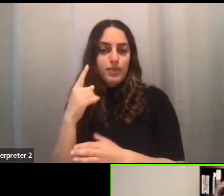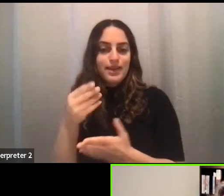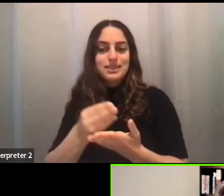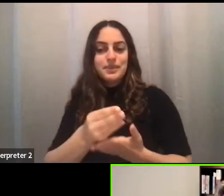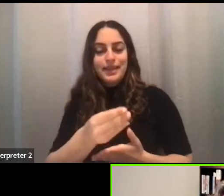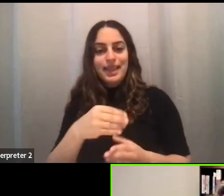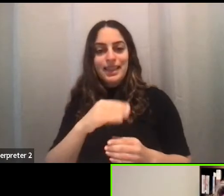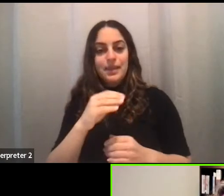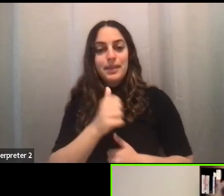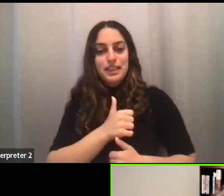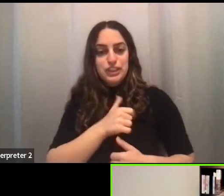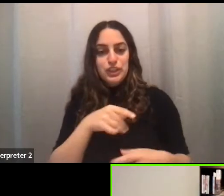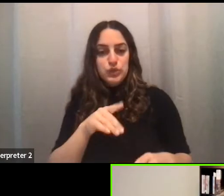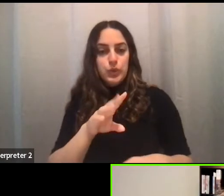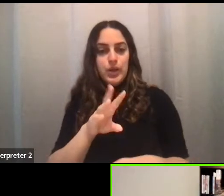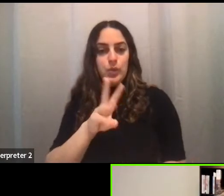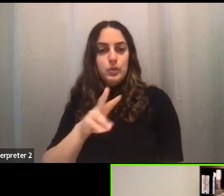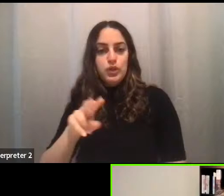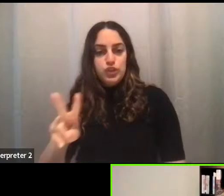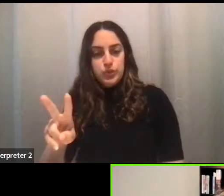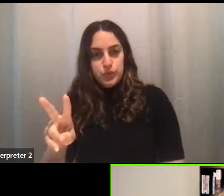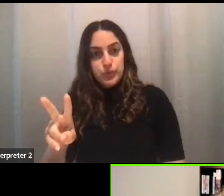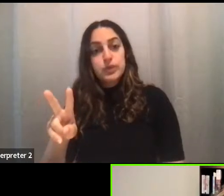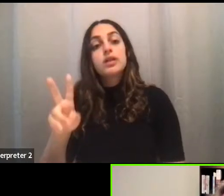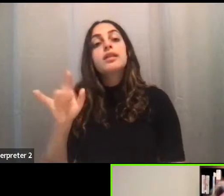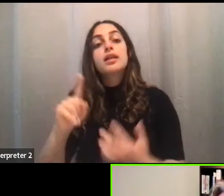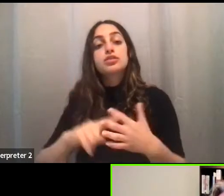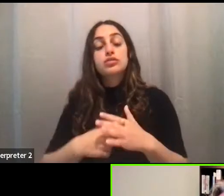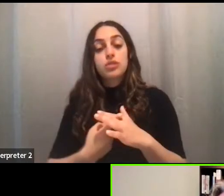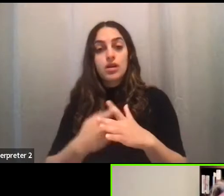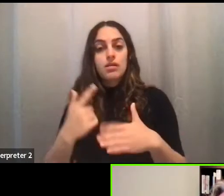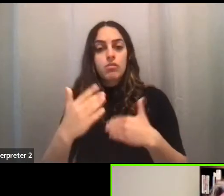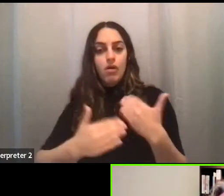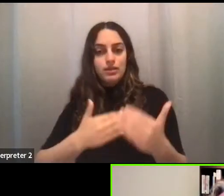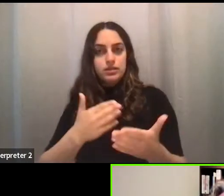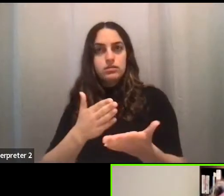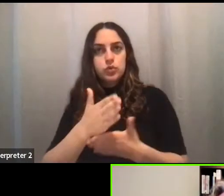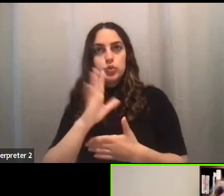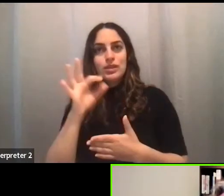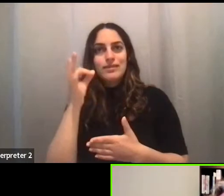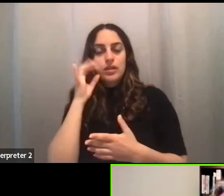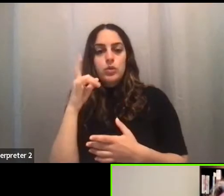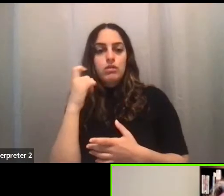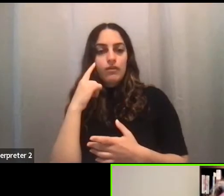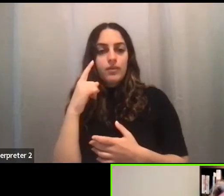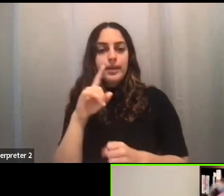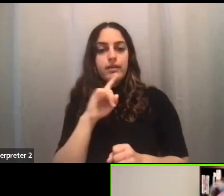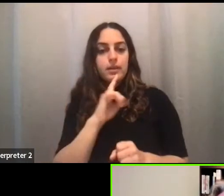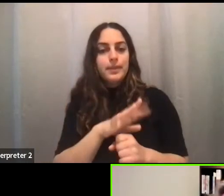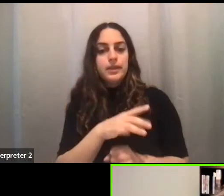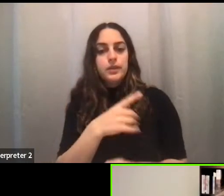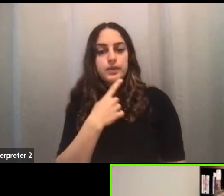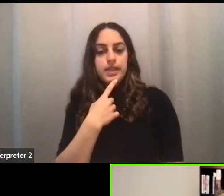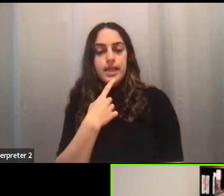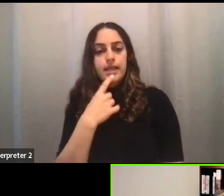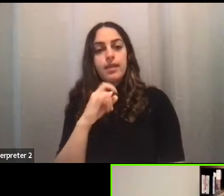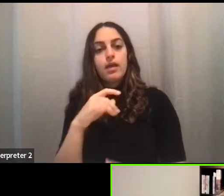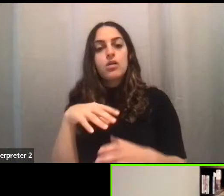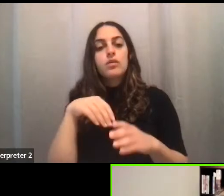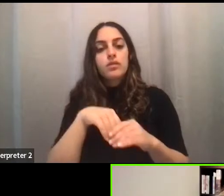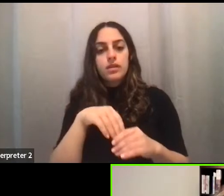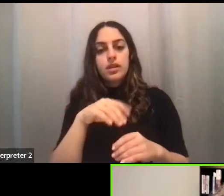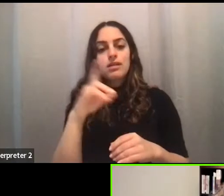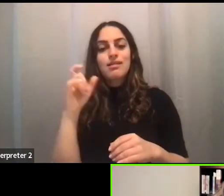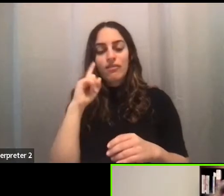during world war ii started a process through which the federal government committed itself to saying that on government-sponsored